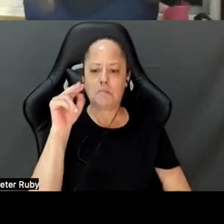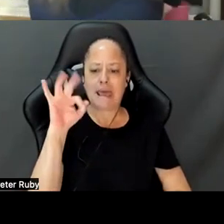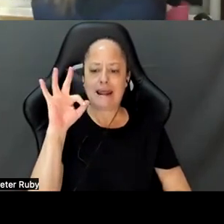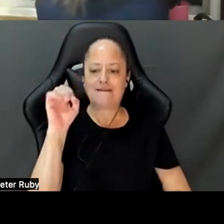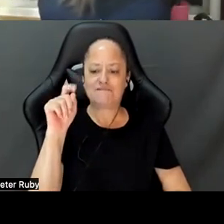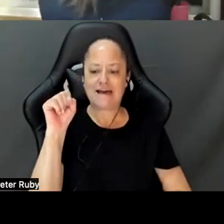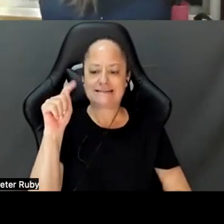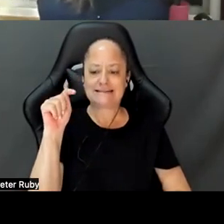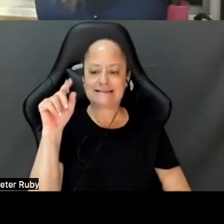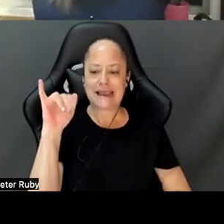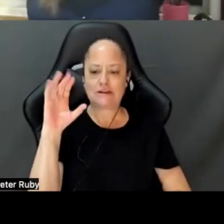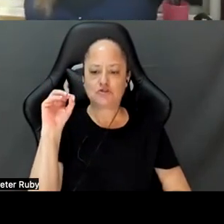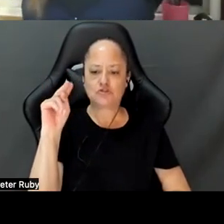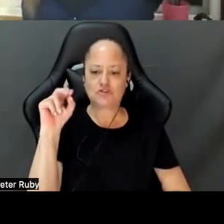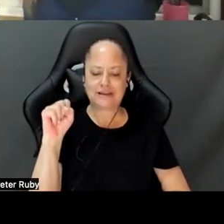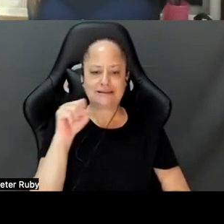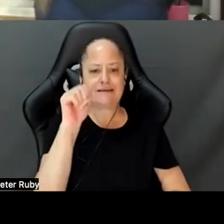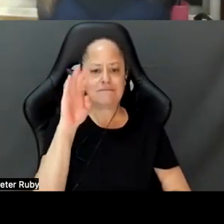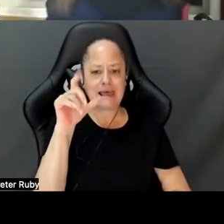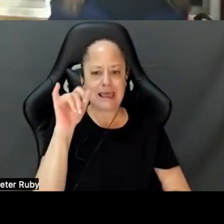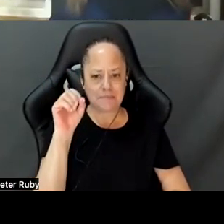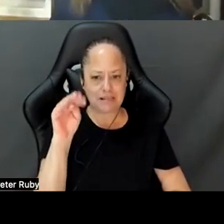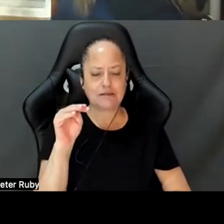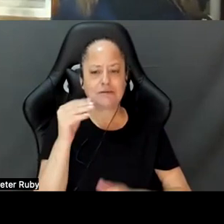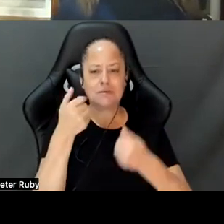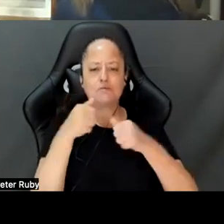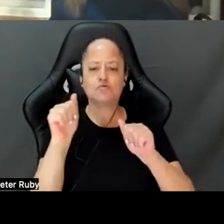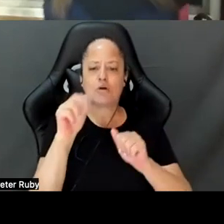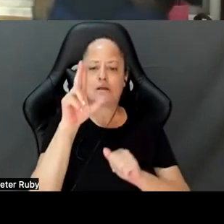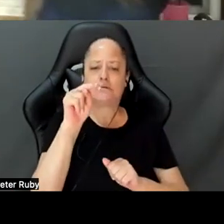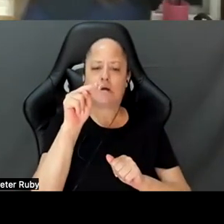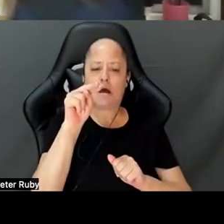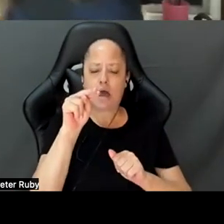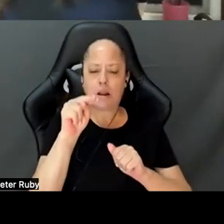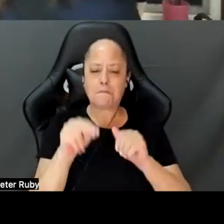are, because I feel like a lot of the time when I'm trying to unpack and